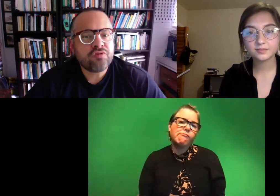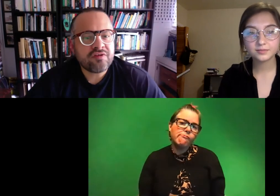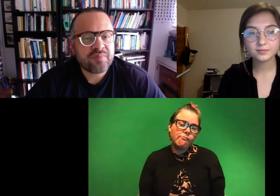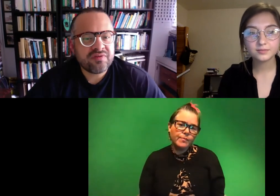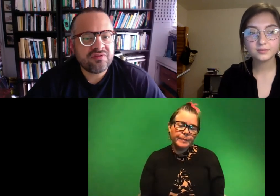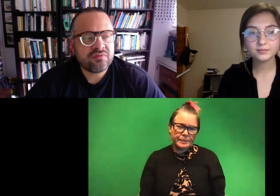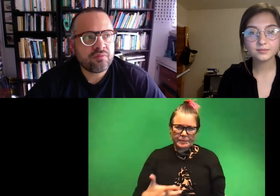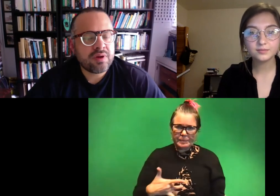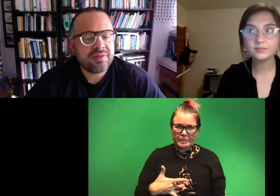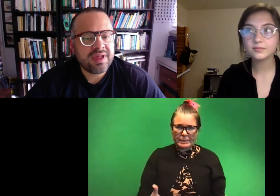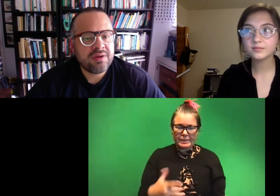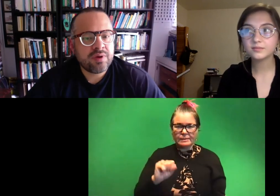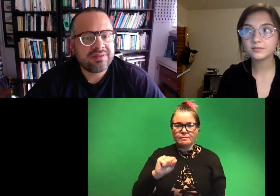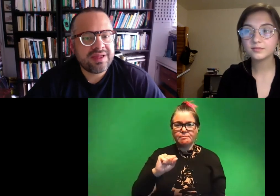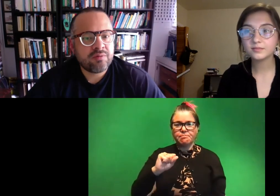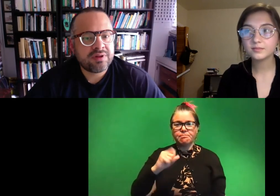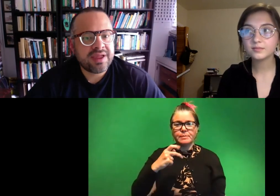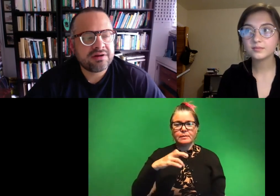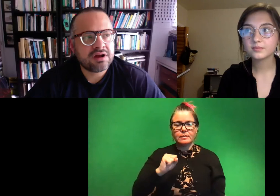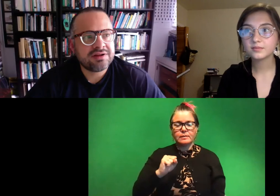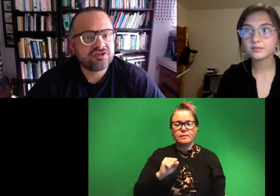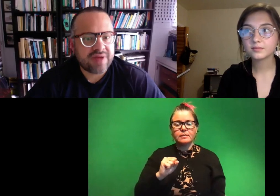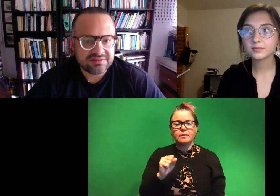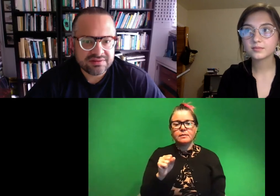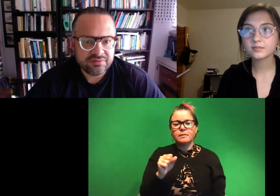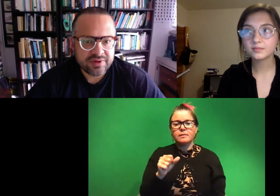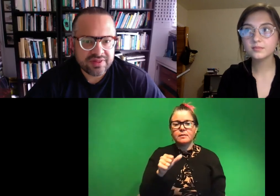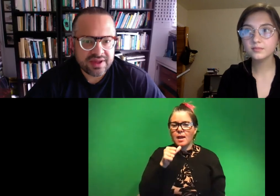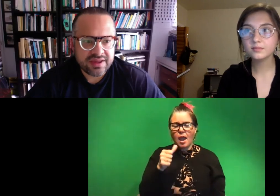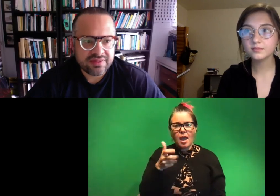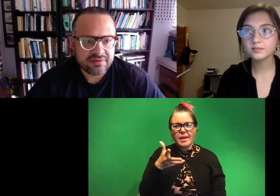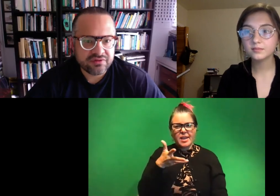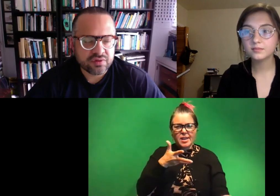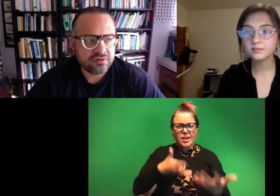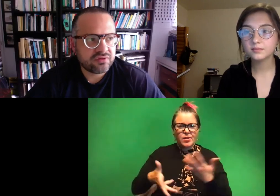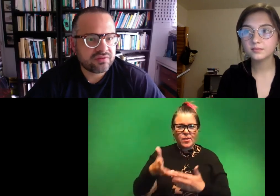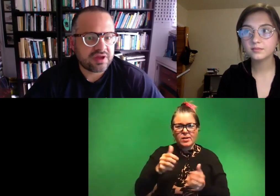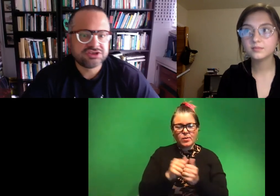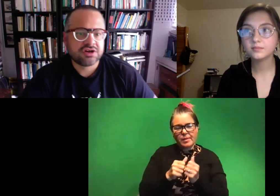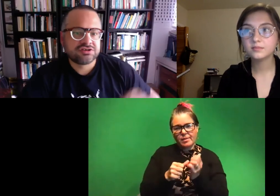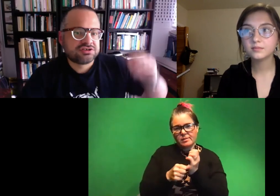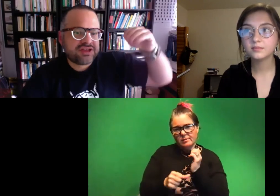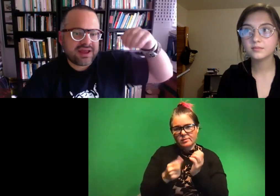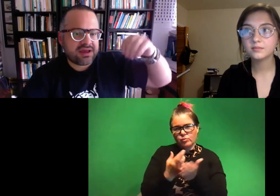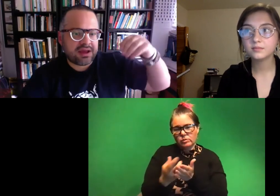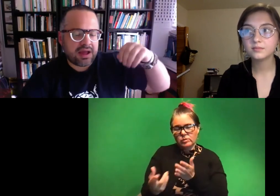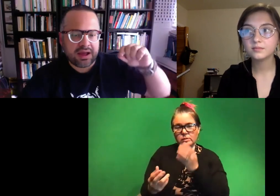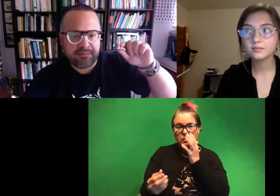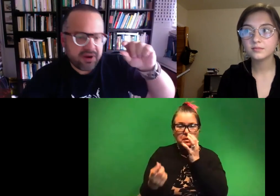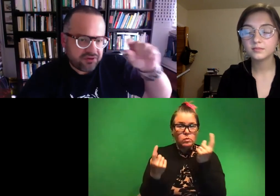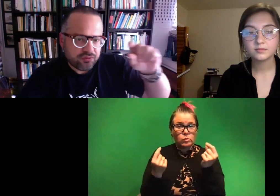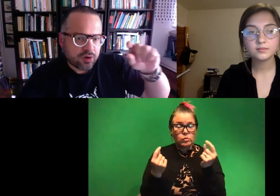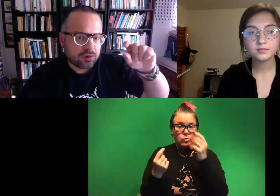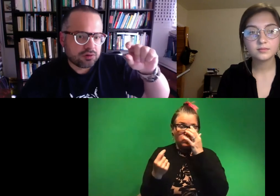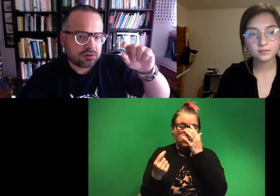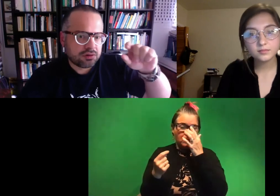Most of the species, when they are not interacting with the resource, they just dig a